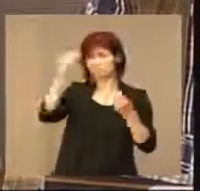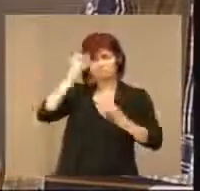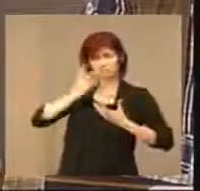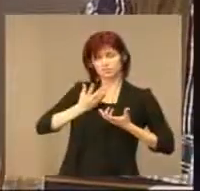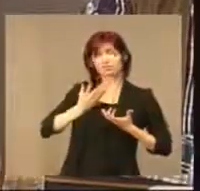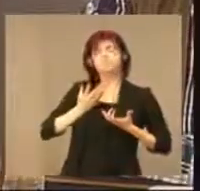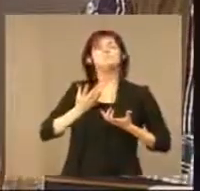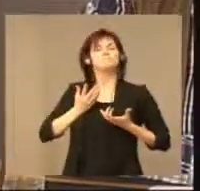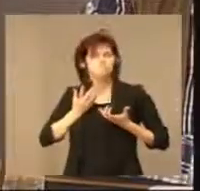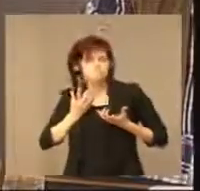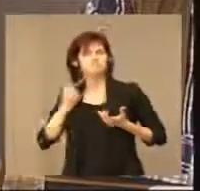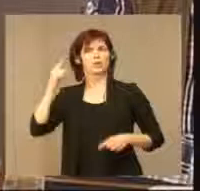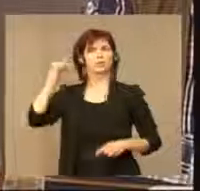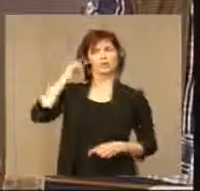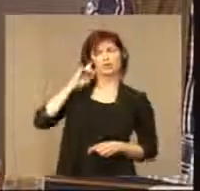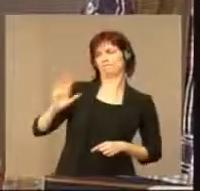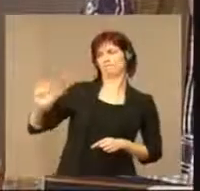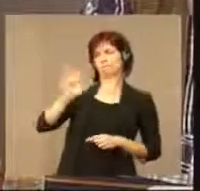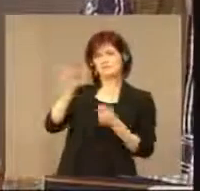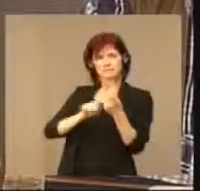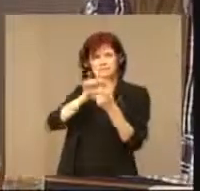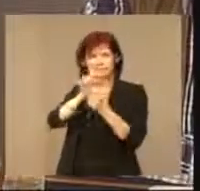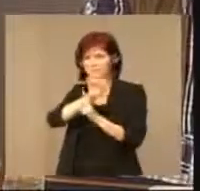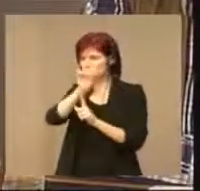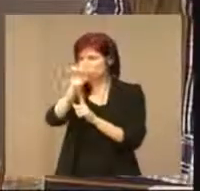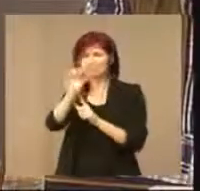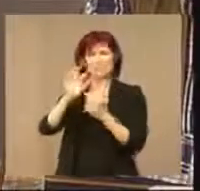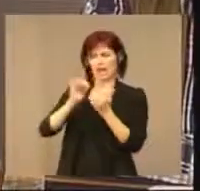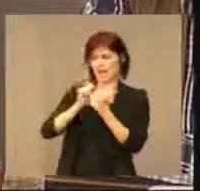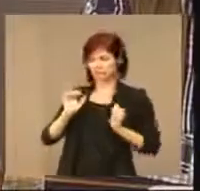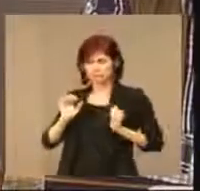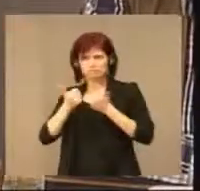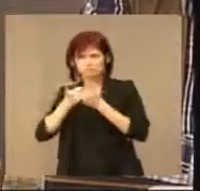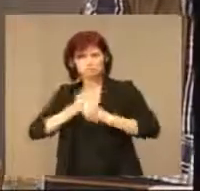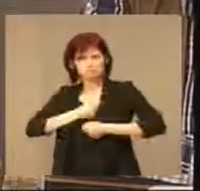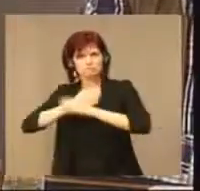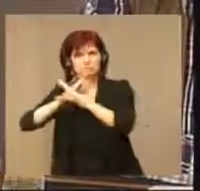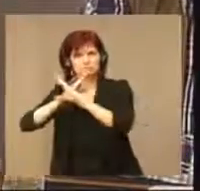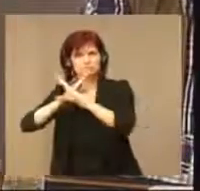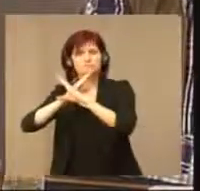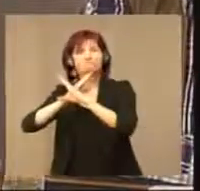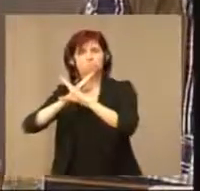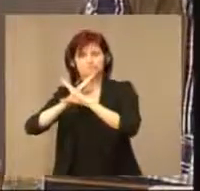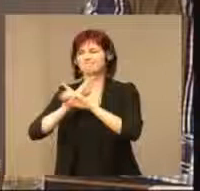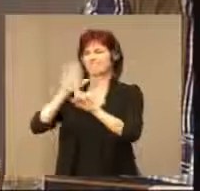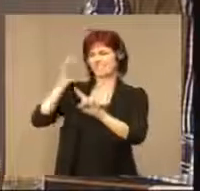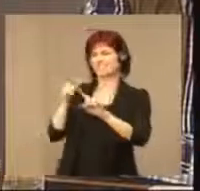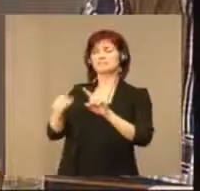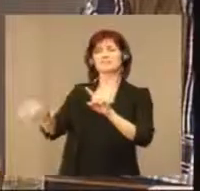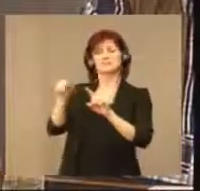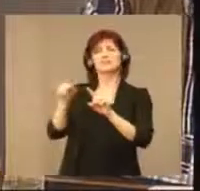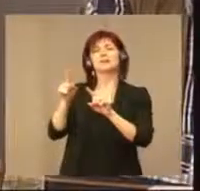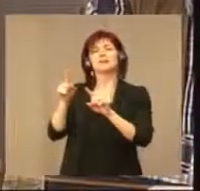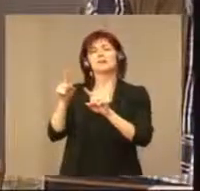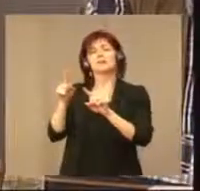date, we've heard about the specific challenges in the context of, one, higher rates of disabilities